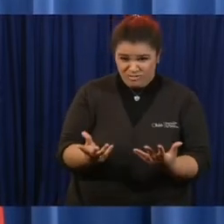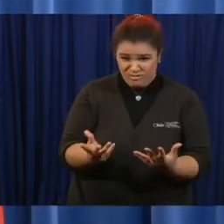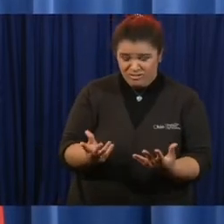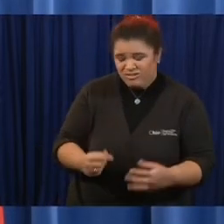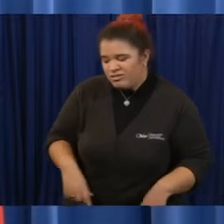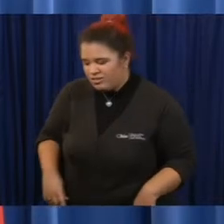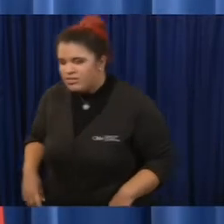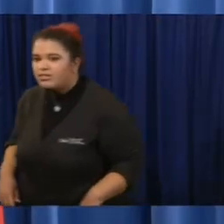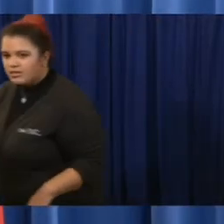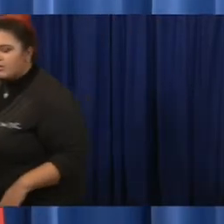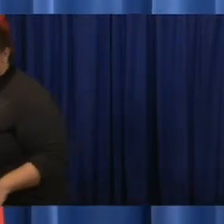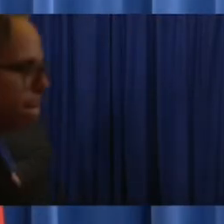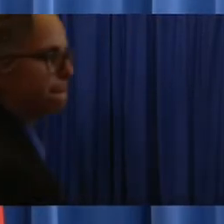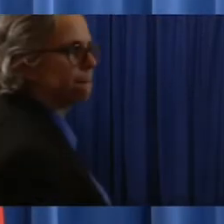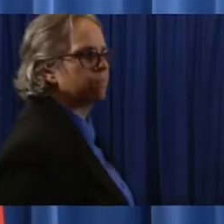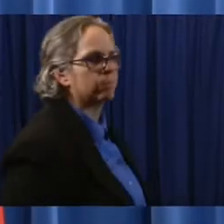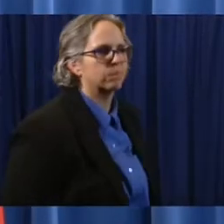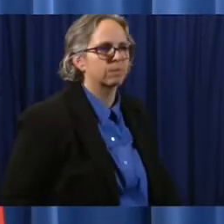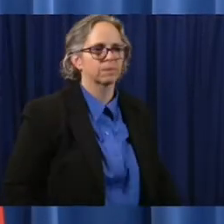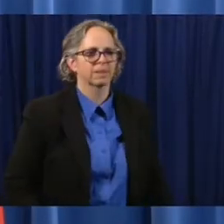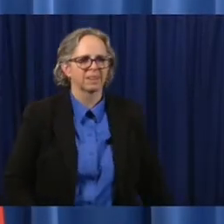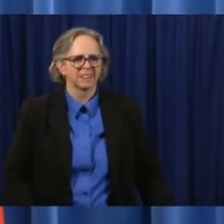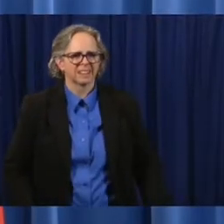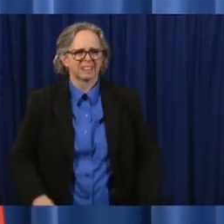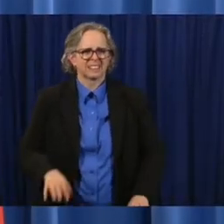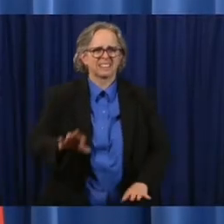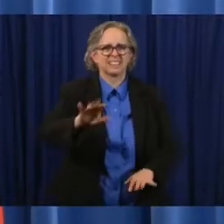The orders that we're going to announce